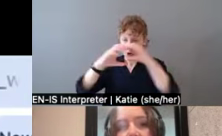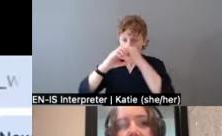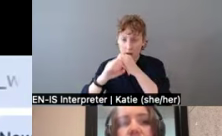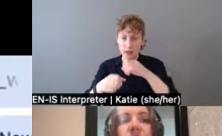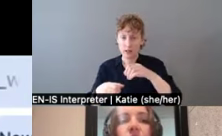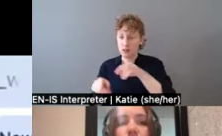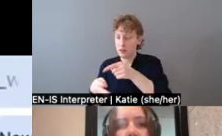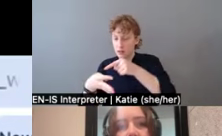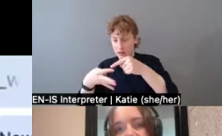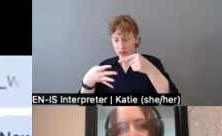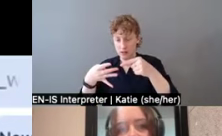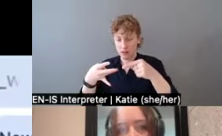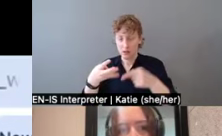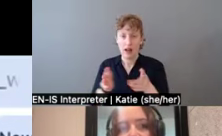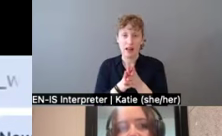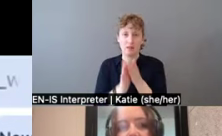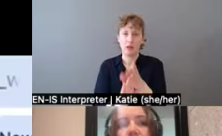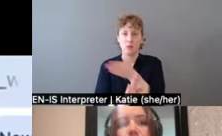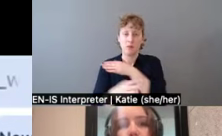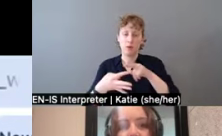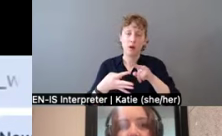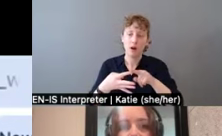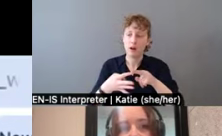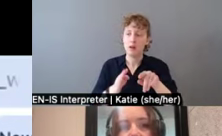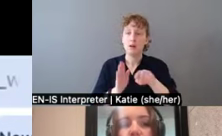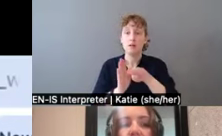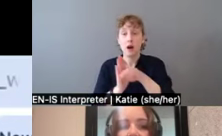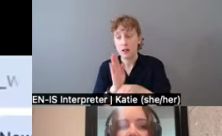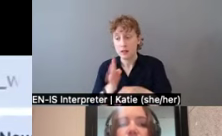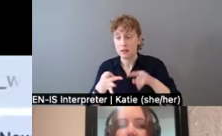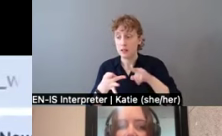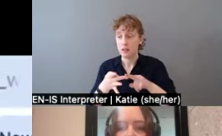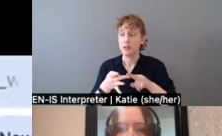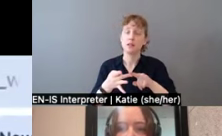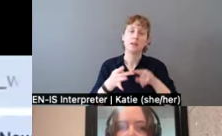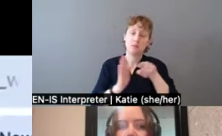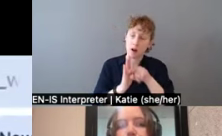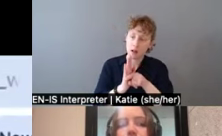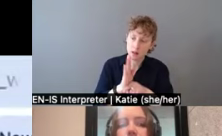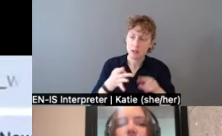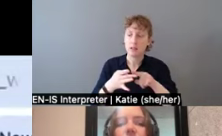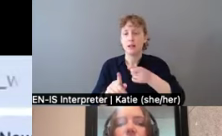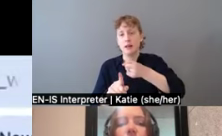and advocacy, cross-continental collaboration, marginalized youth, and sustainability.